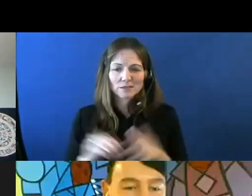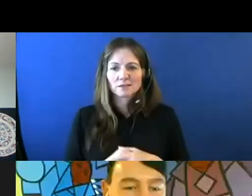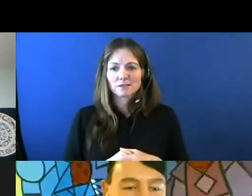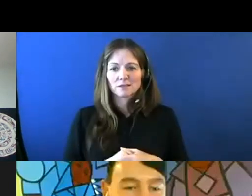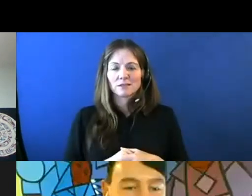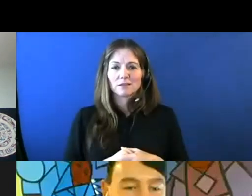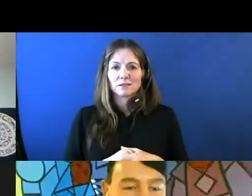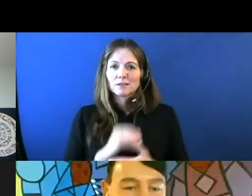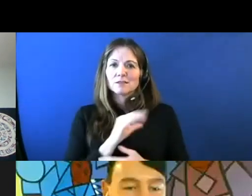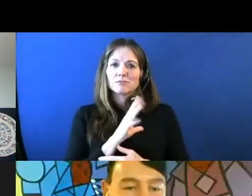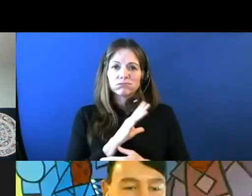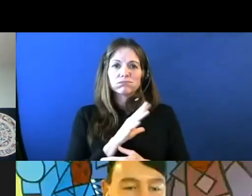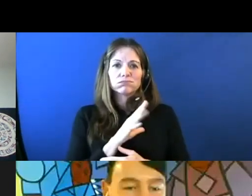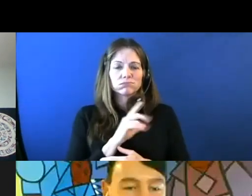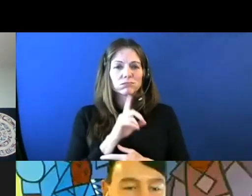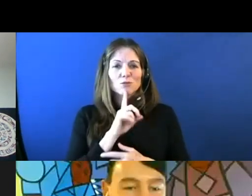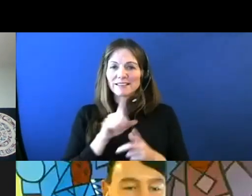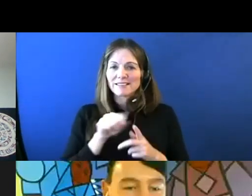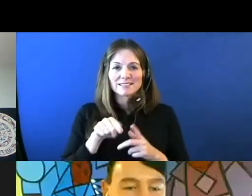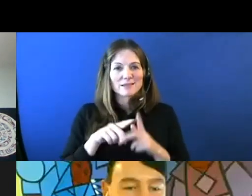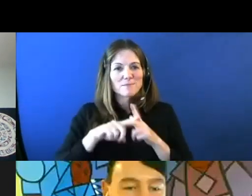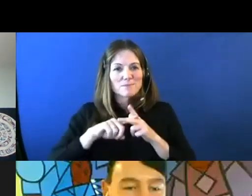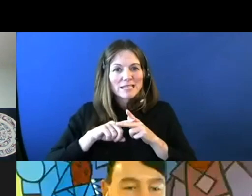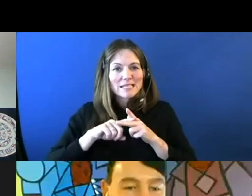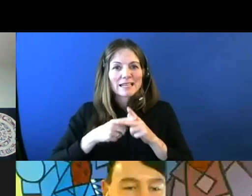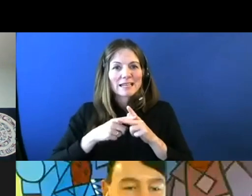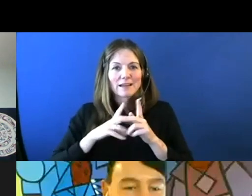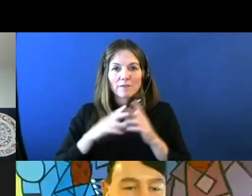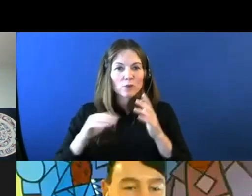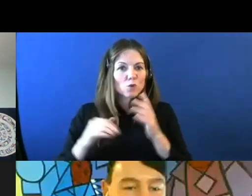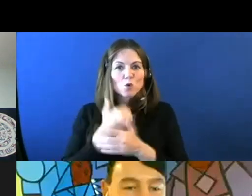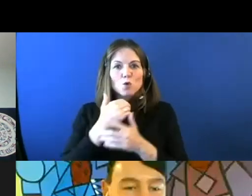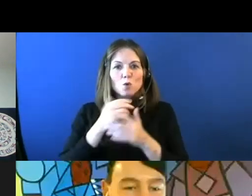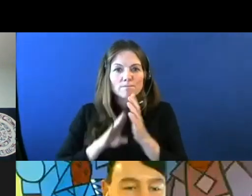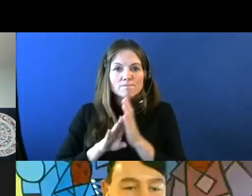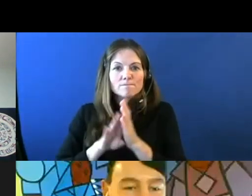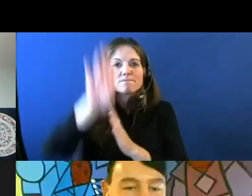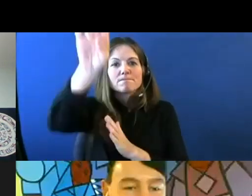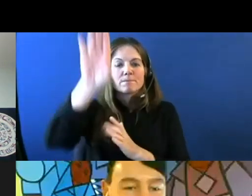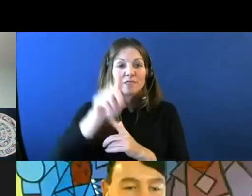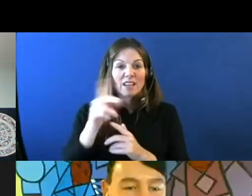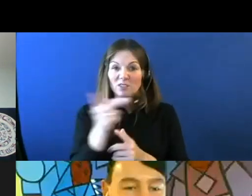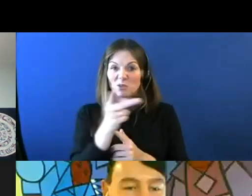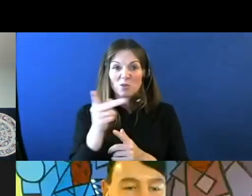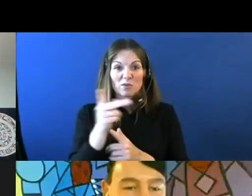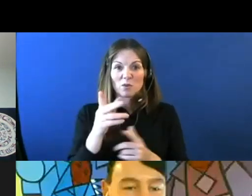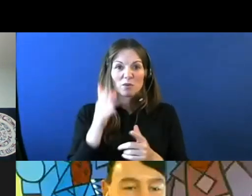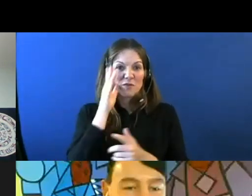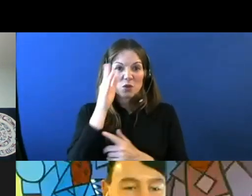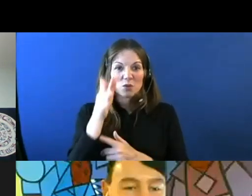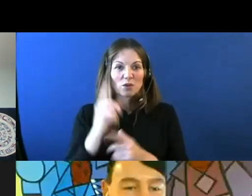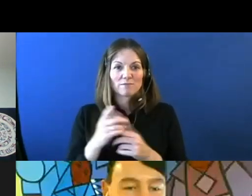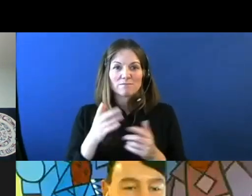just the start of a big, long, wonderful future that you both have in research. Hands